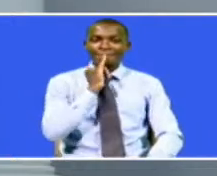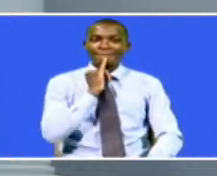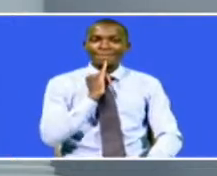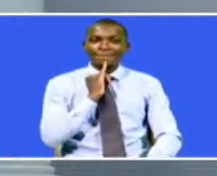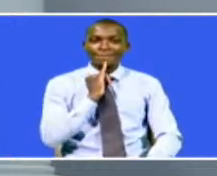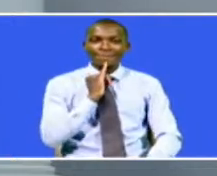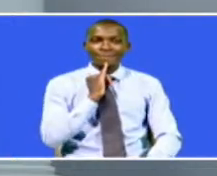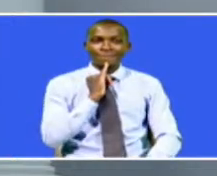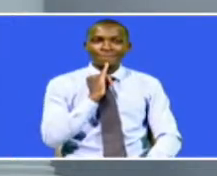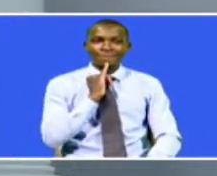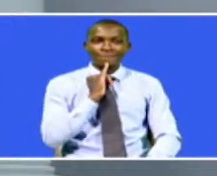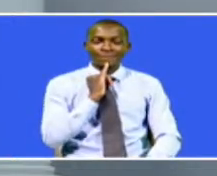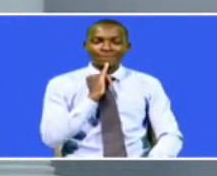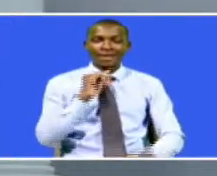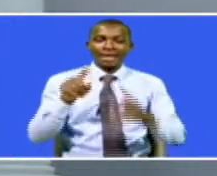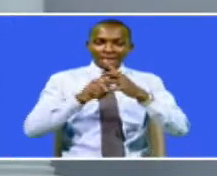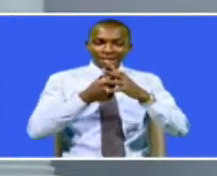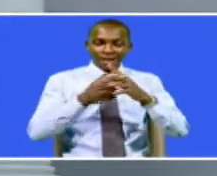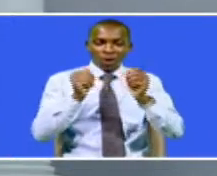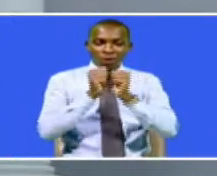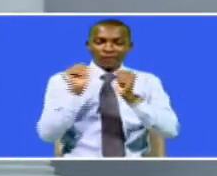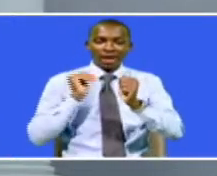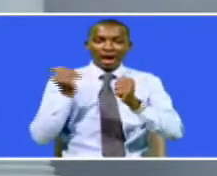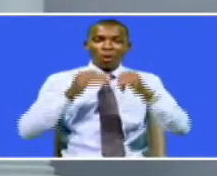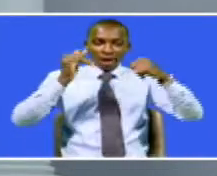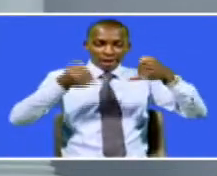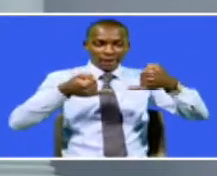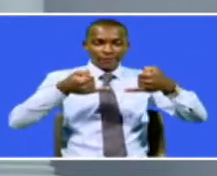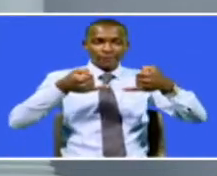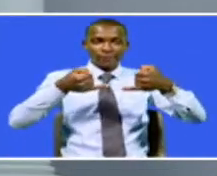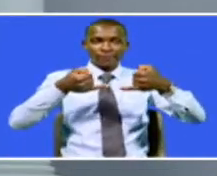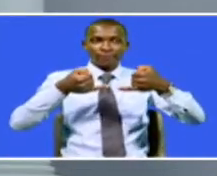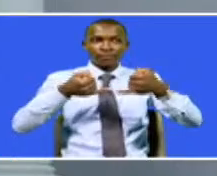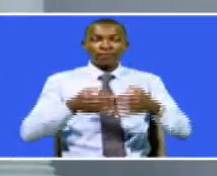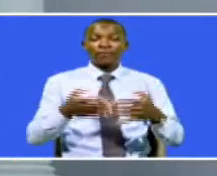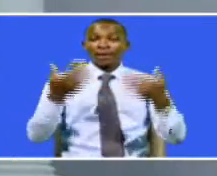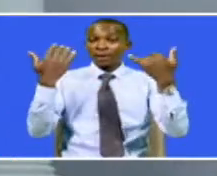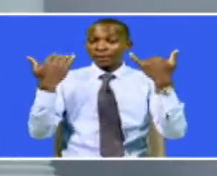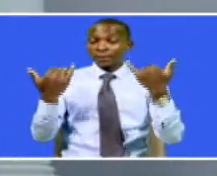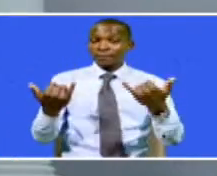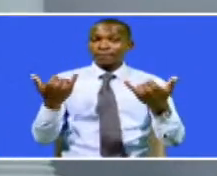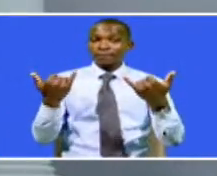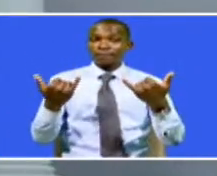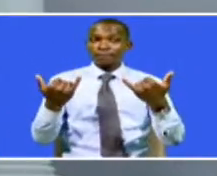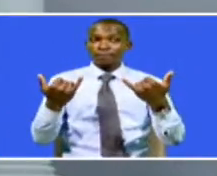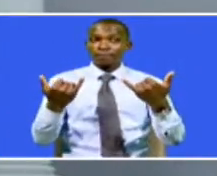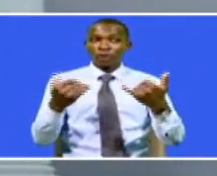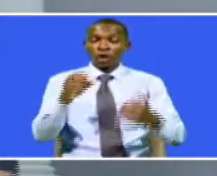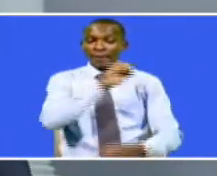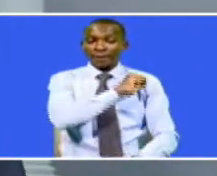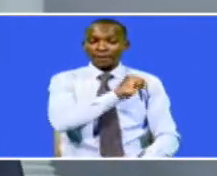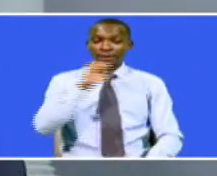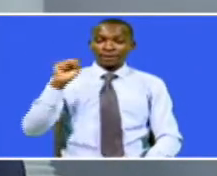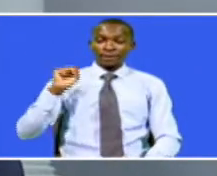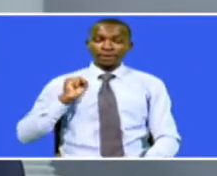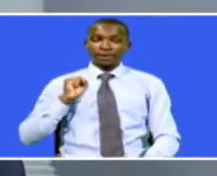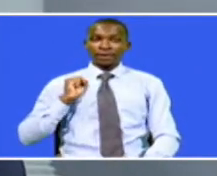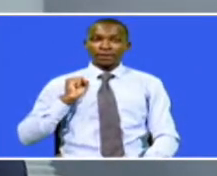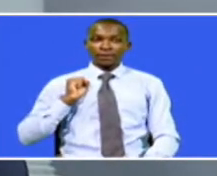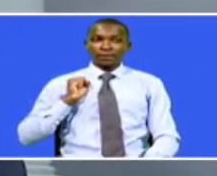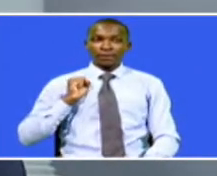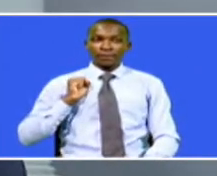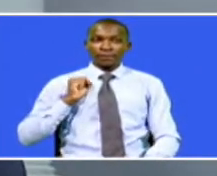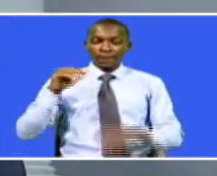Zachary Gitau. Let's begin with the latest. Now, a congressional delegation from the U.S. met with President Uhuru